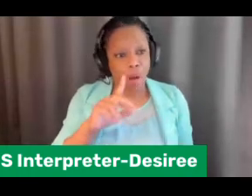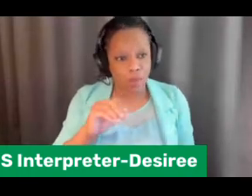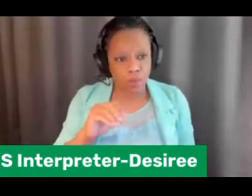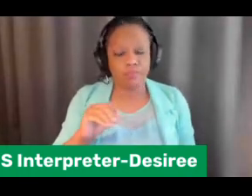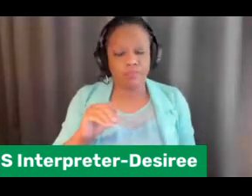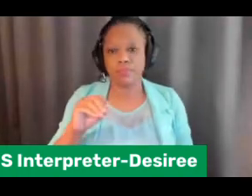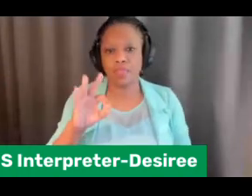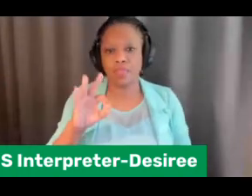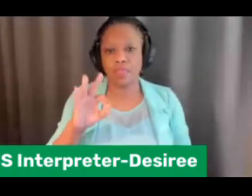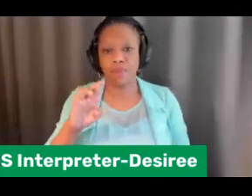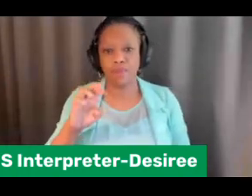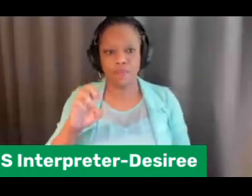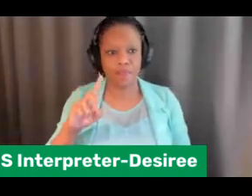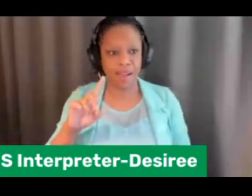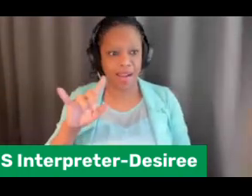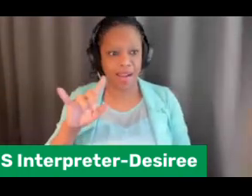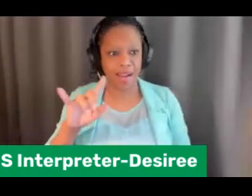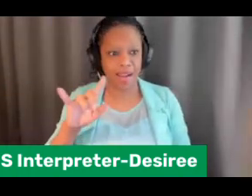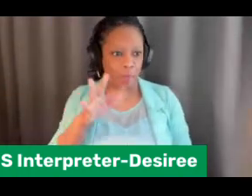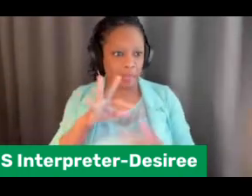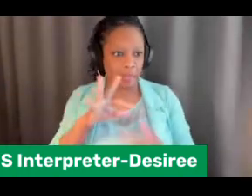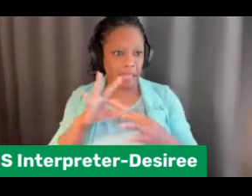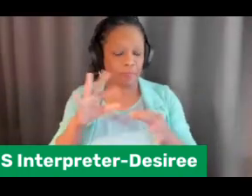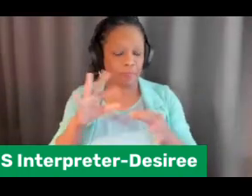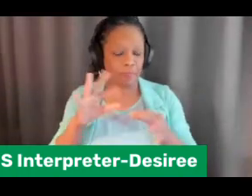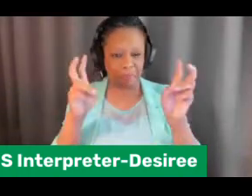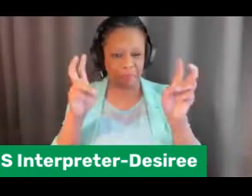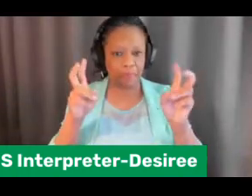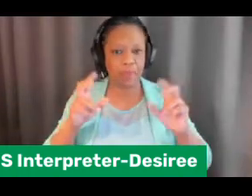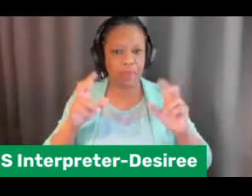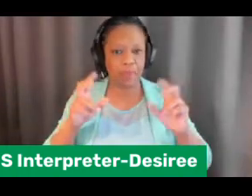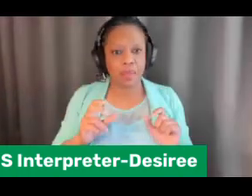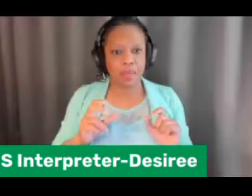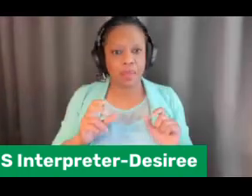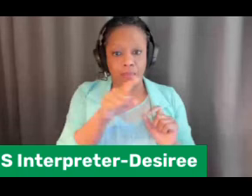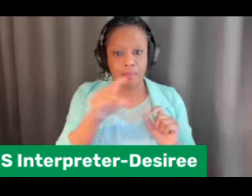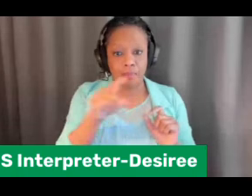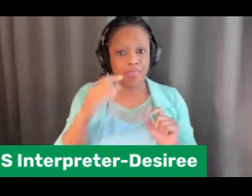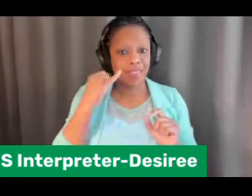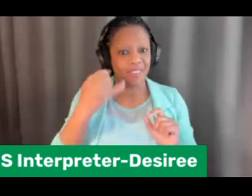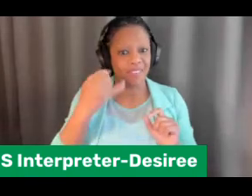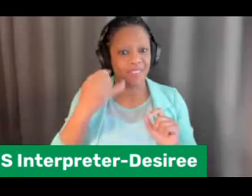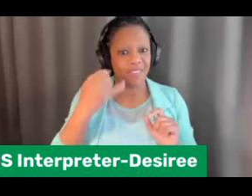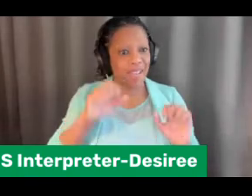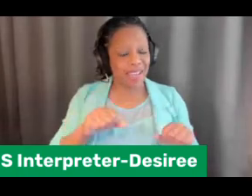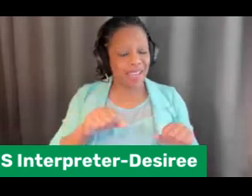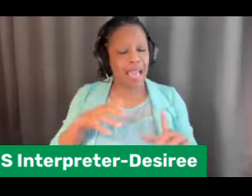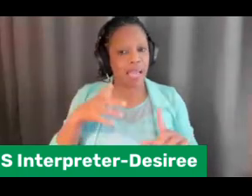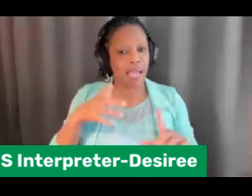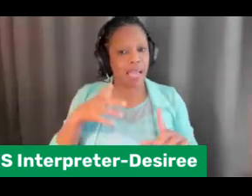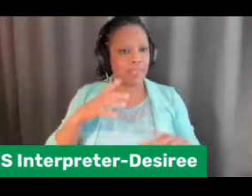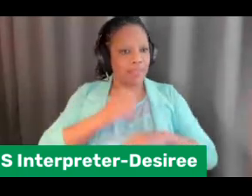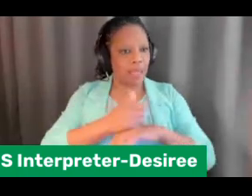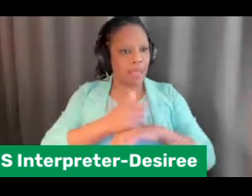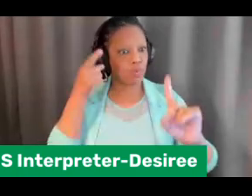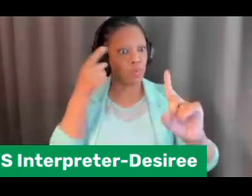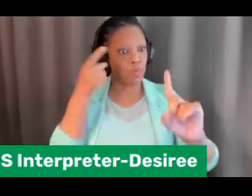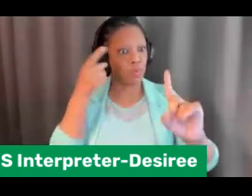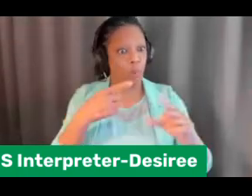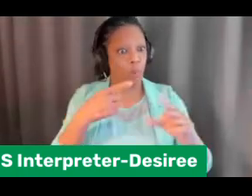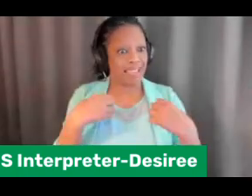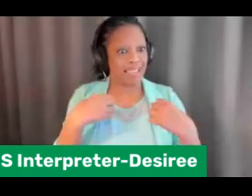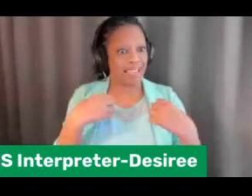praxis, in our reflection and our action in the world. If we can move towards healing it's also meaning that we're moving away from